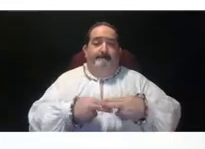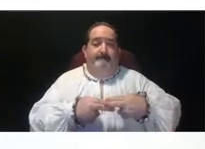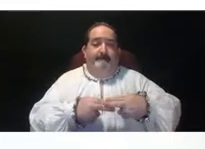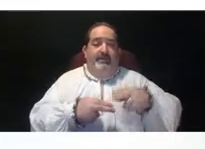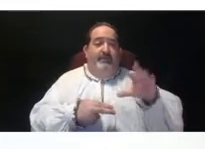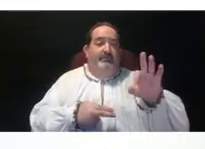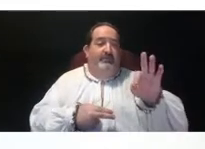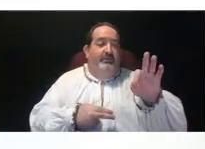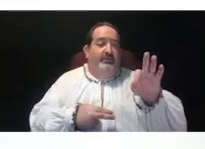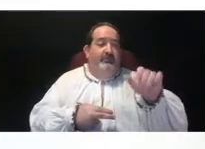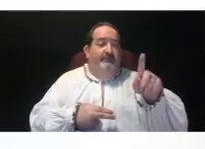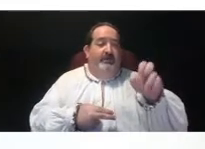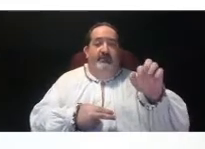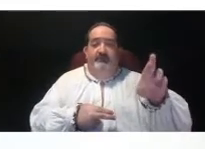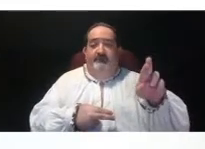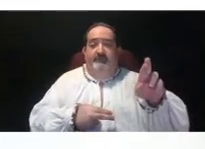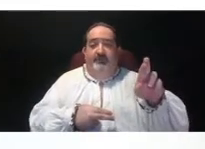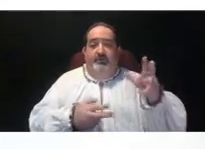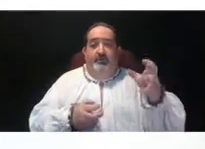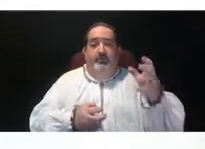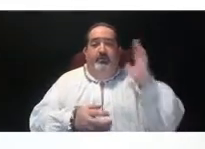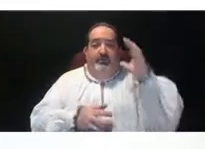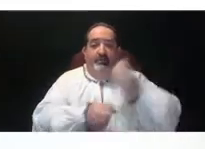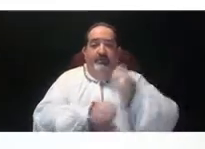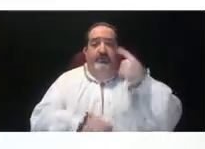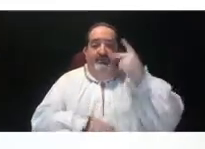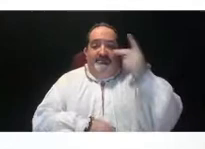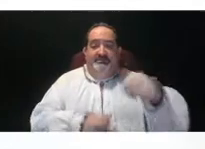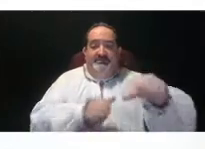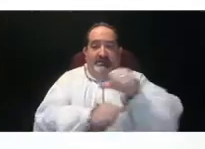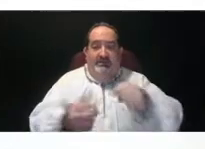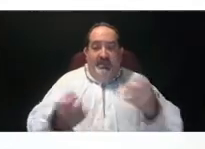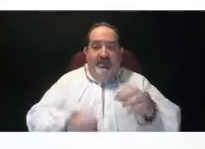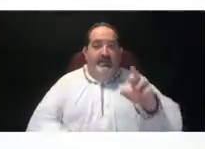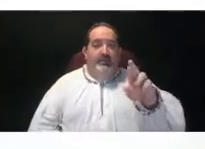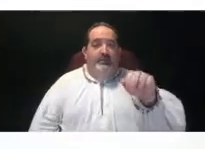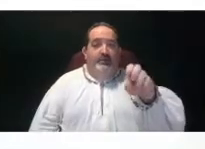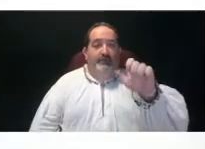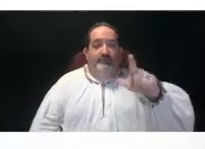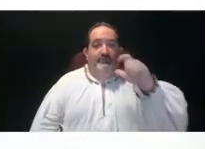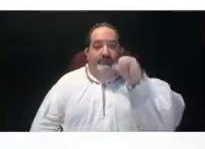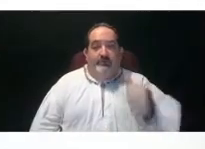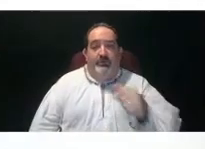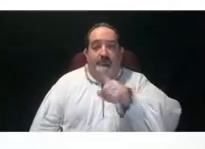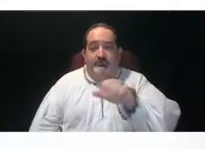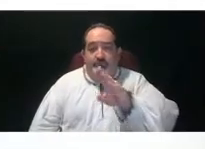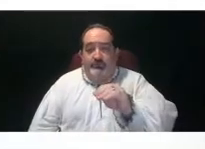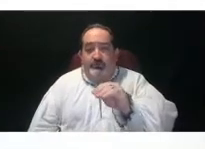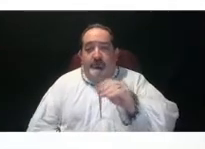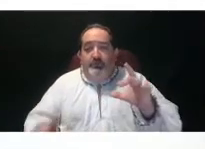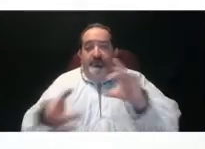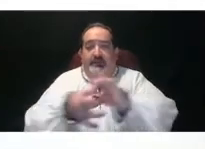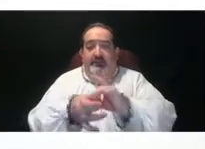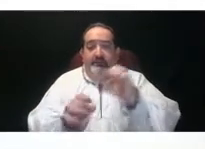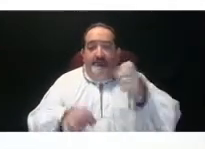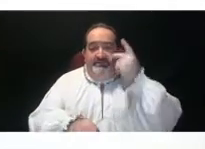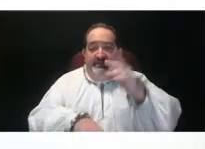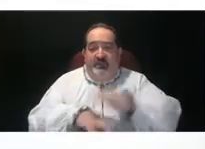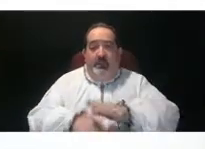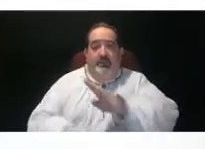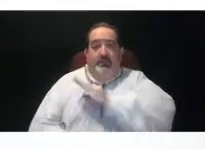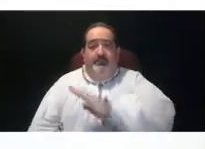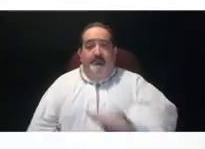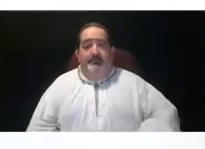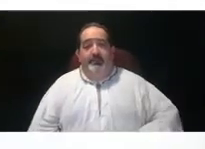we get to see you again in person. And for the revel tomorrow, the Zoom link for that can be found on the Barony